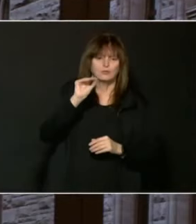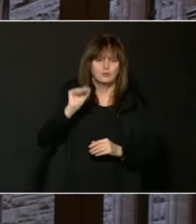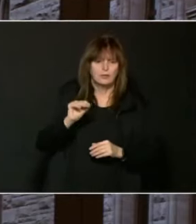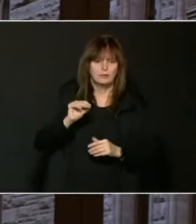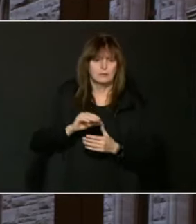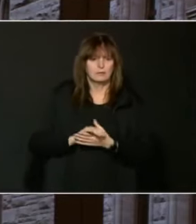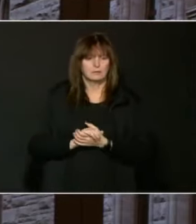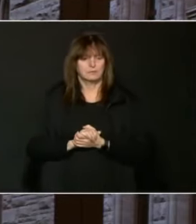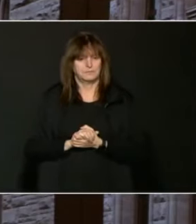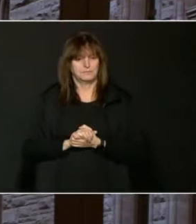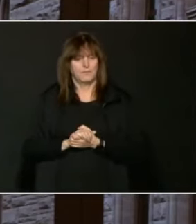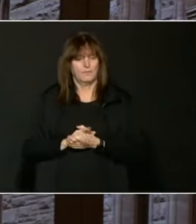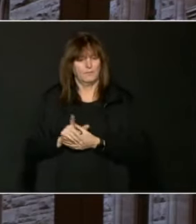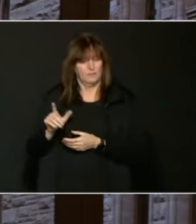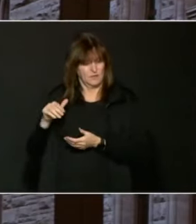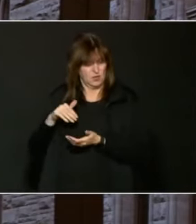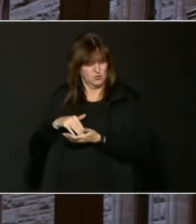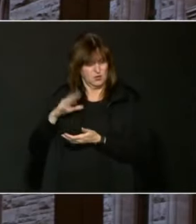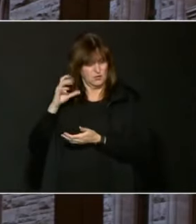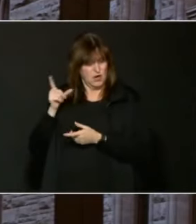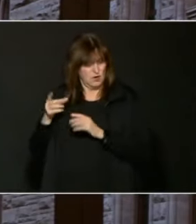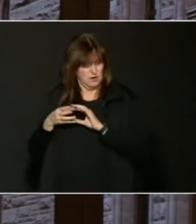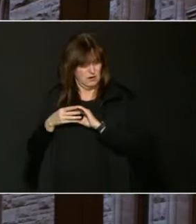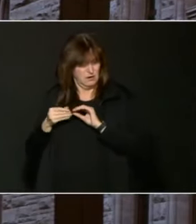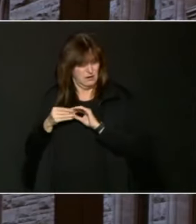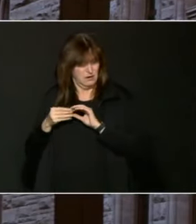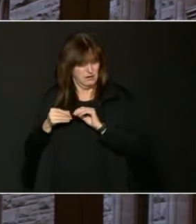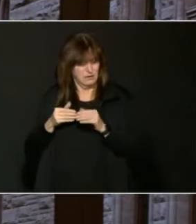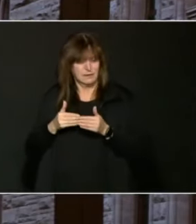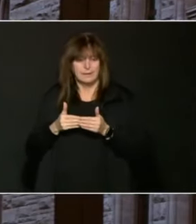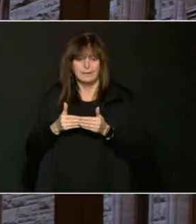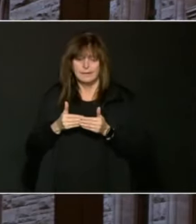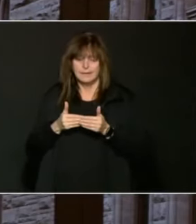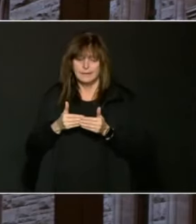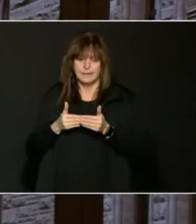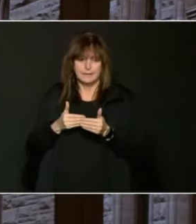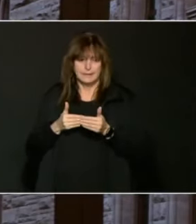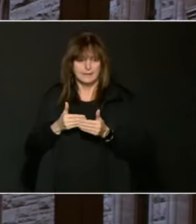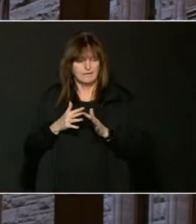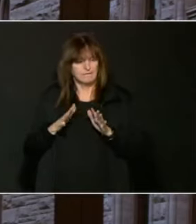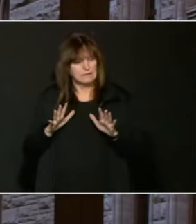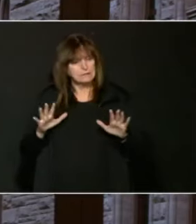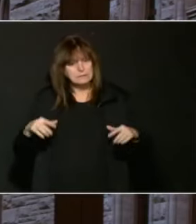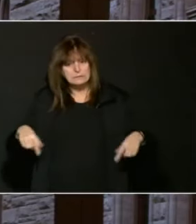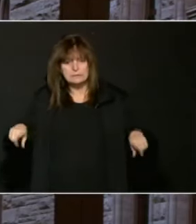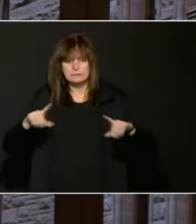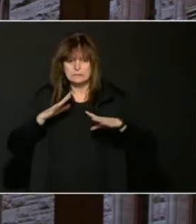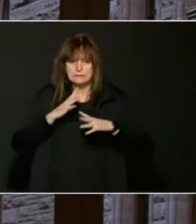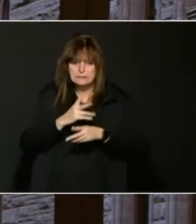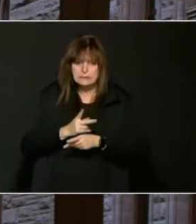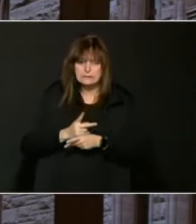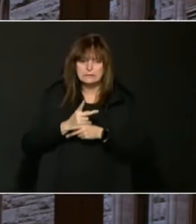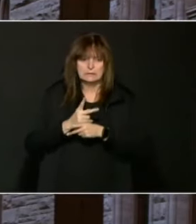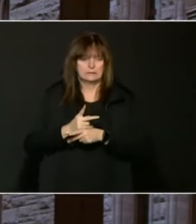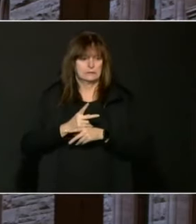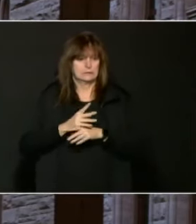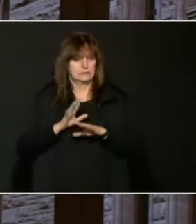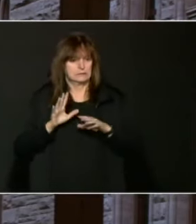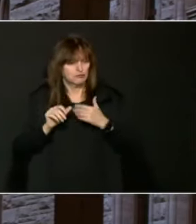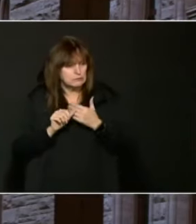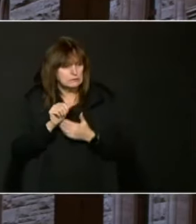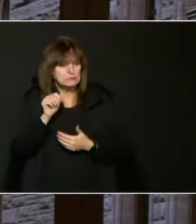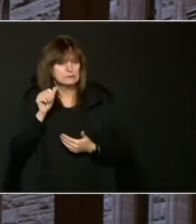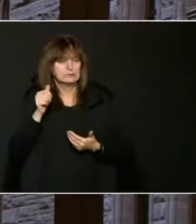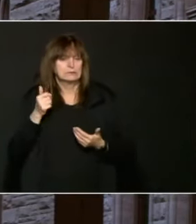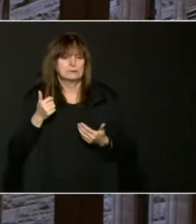to, we are in this interphase period. They used to use the terms precarious or tenuous, and we have to be very cautious. So